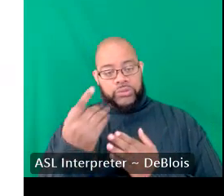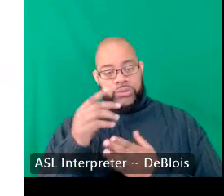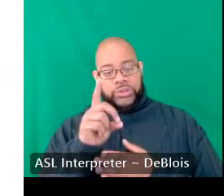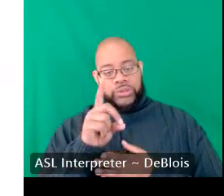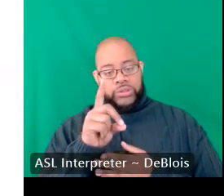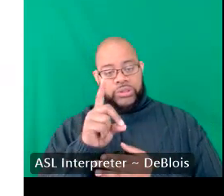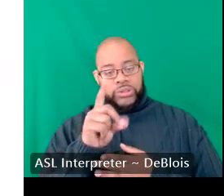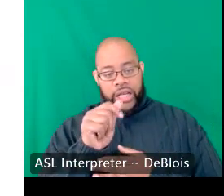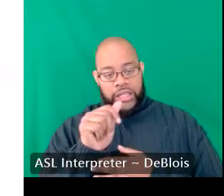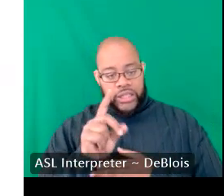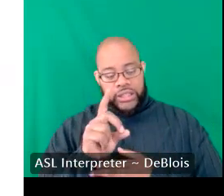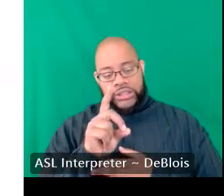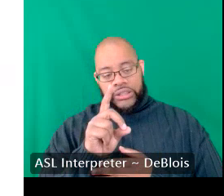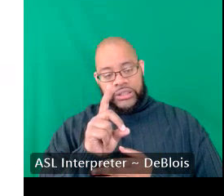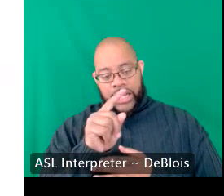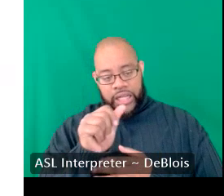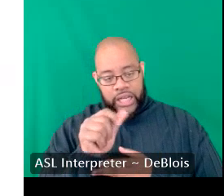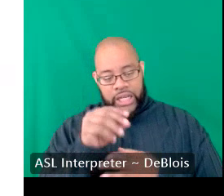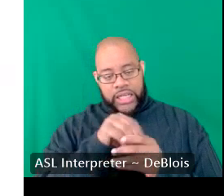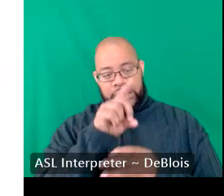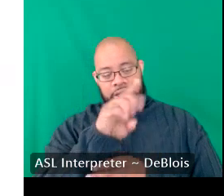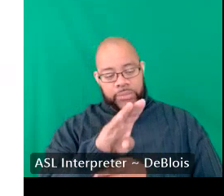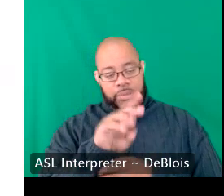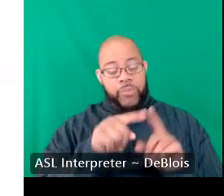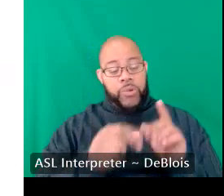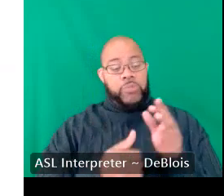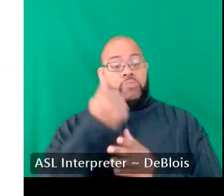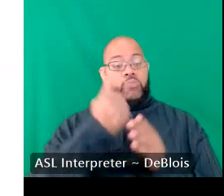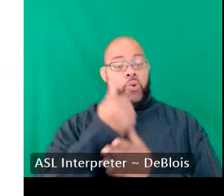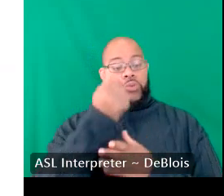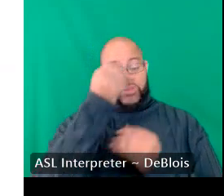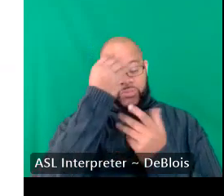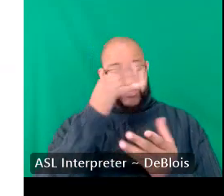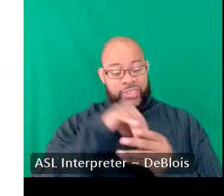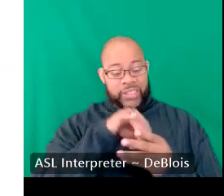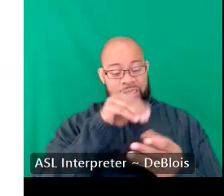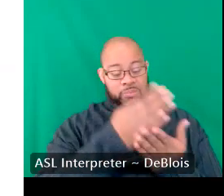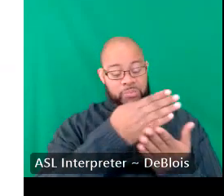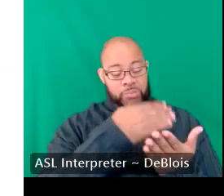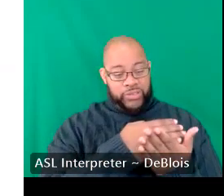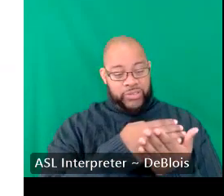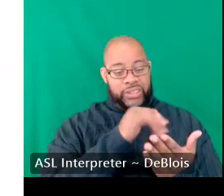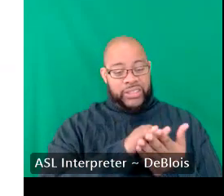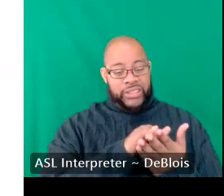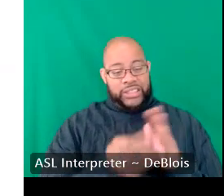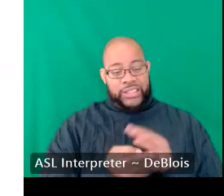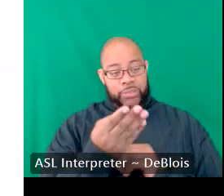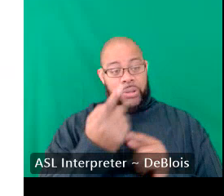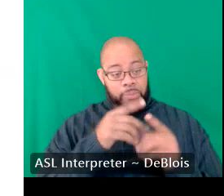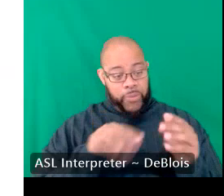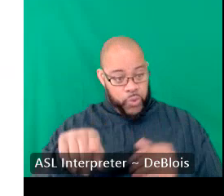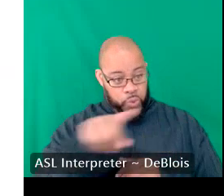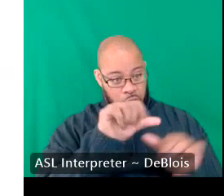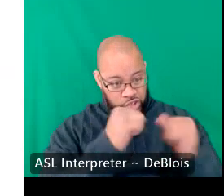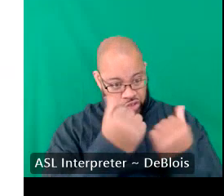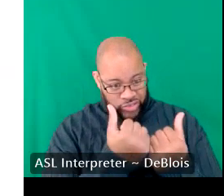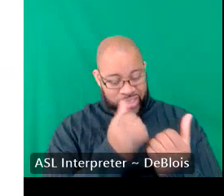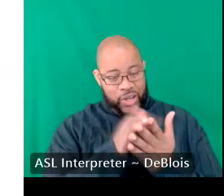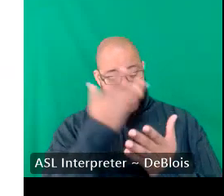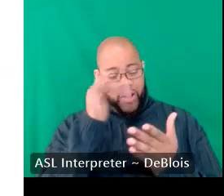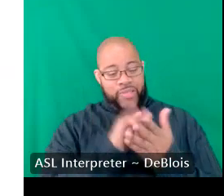database, but the vast majority of the information that is in the budget is submitted by you guys. So that's why it's important that the